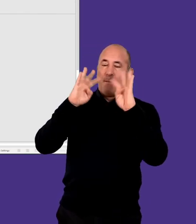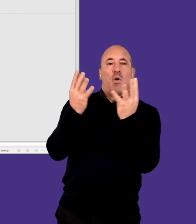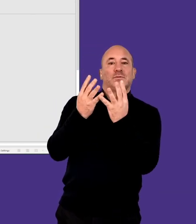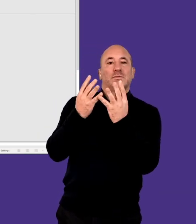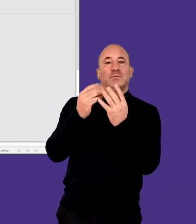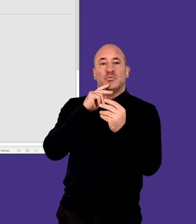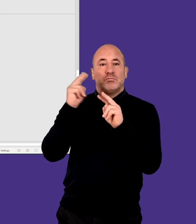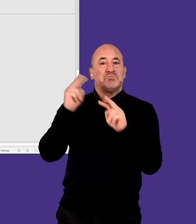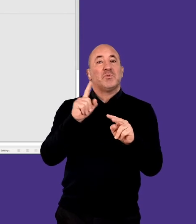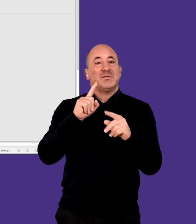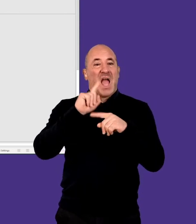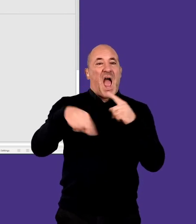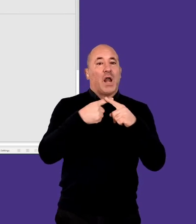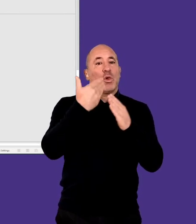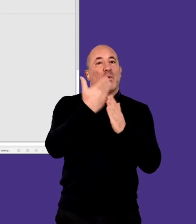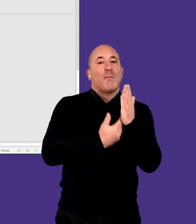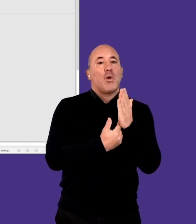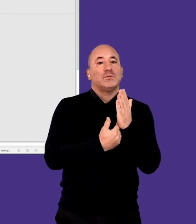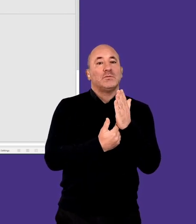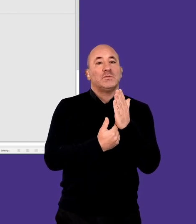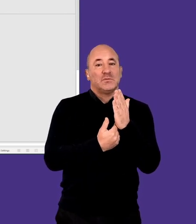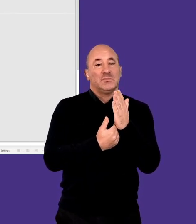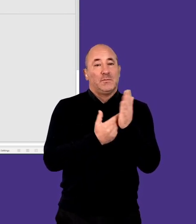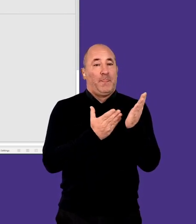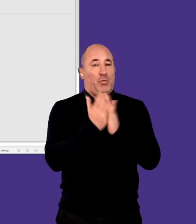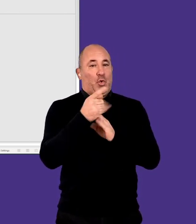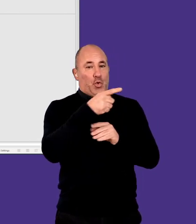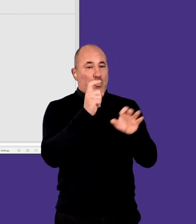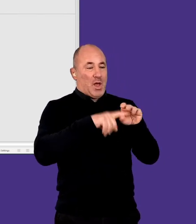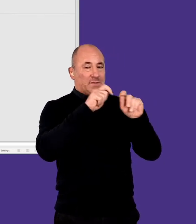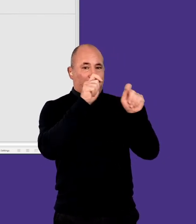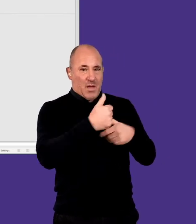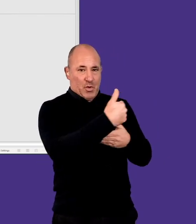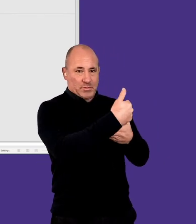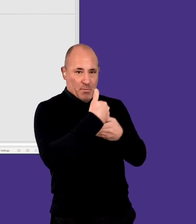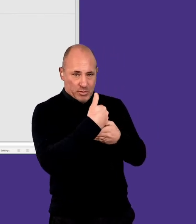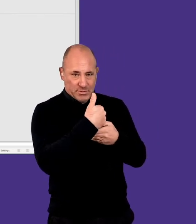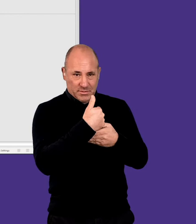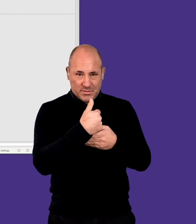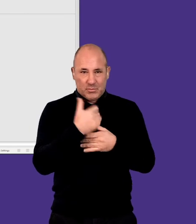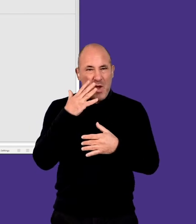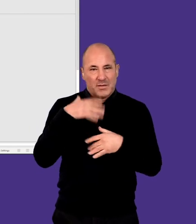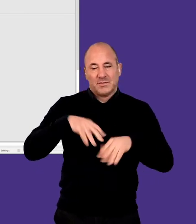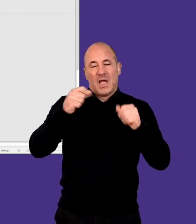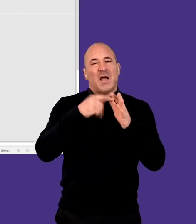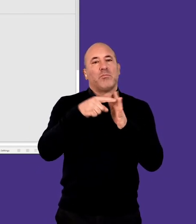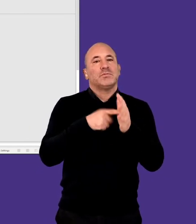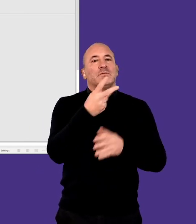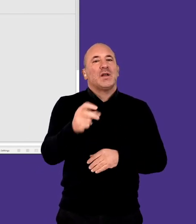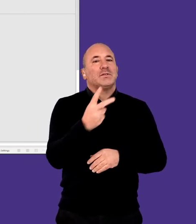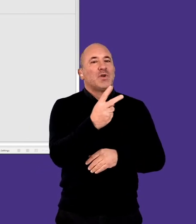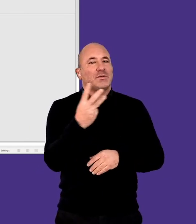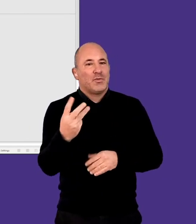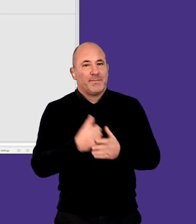board are going to see an annual report on this work. That's going to be supported by the quality framework once the work begins in April 2023.